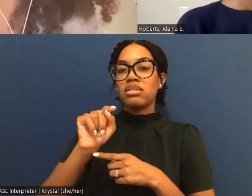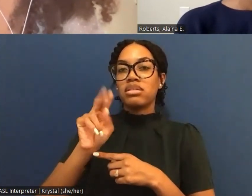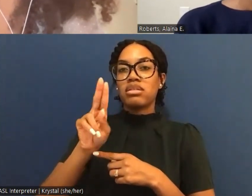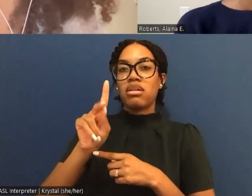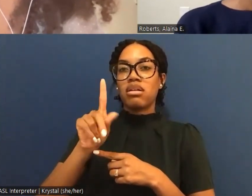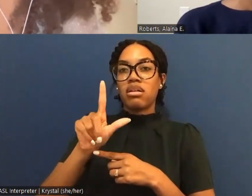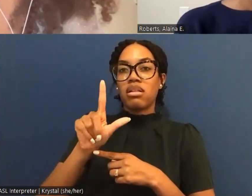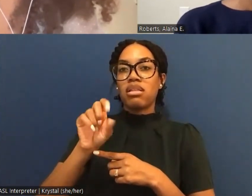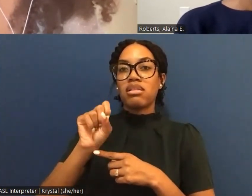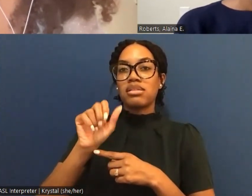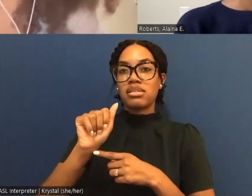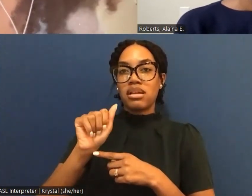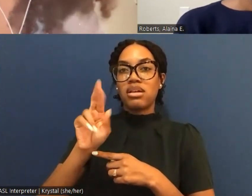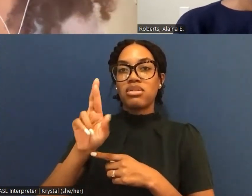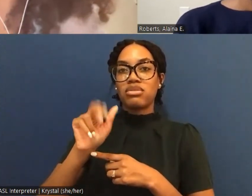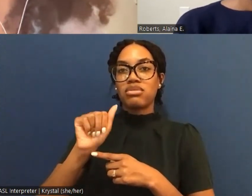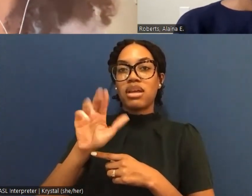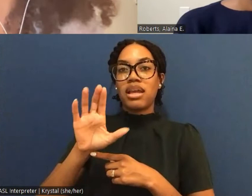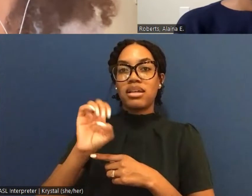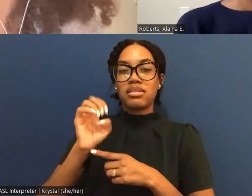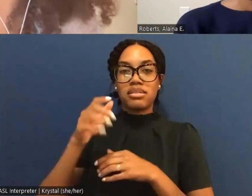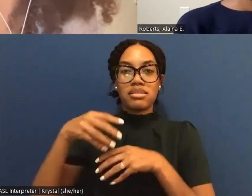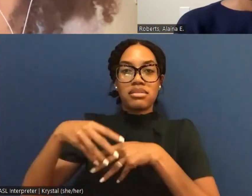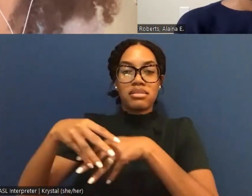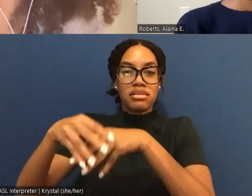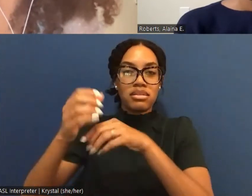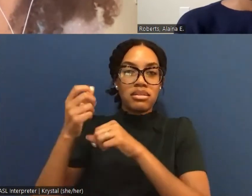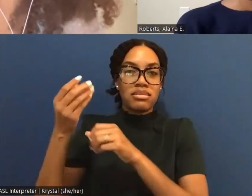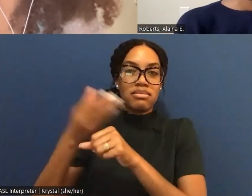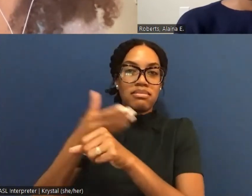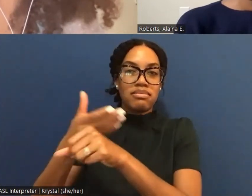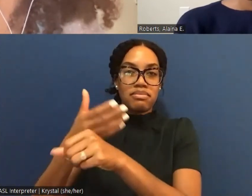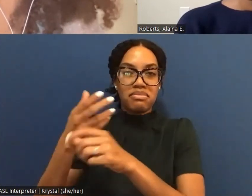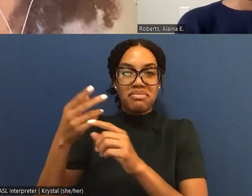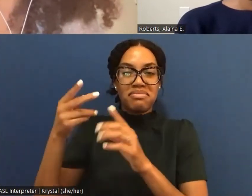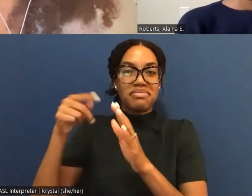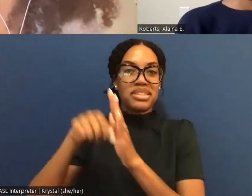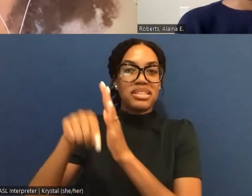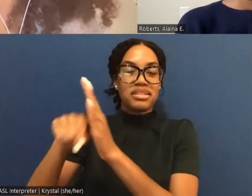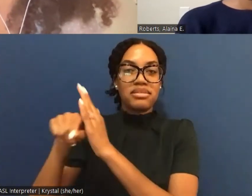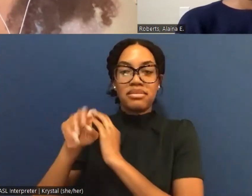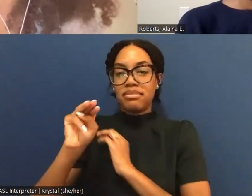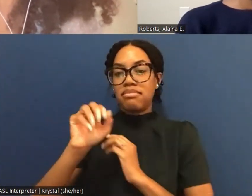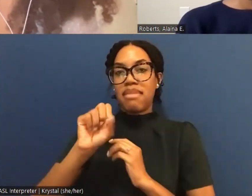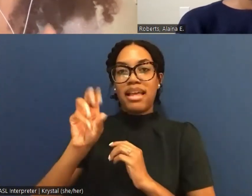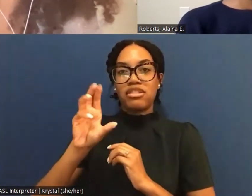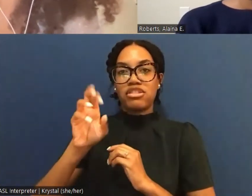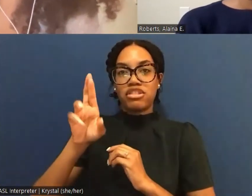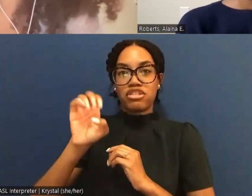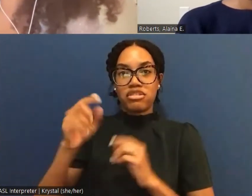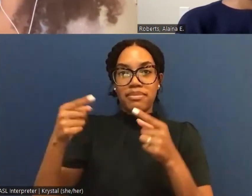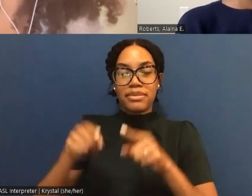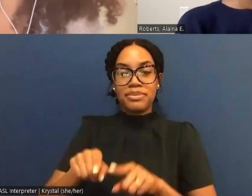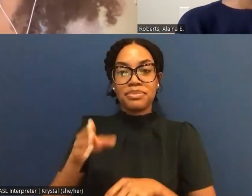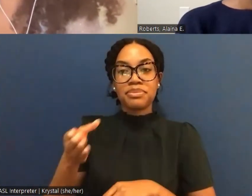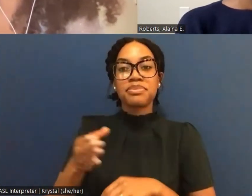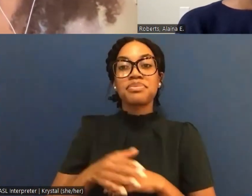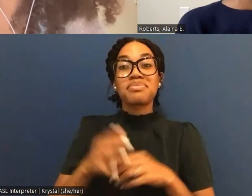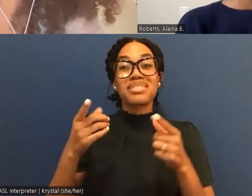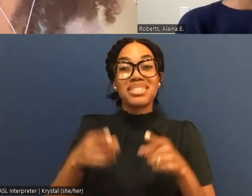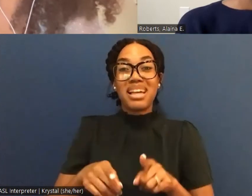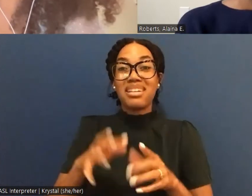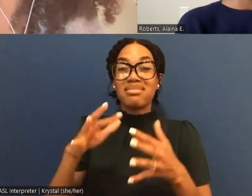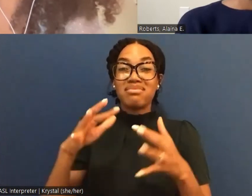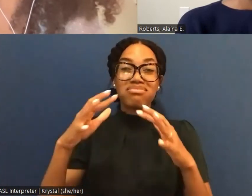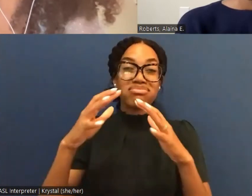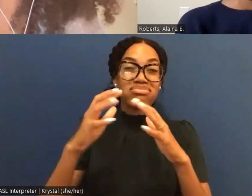violence in US history and a direct attack on Black wealth on Black Wall Street. And Oklahoma didn't incorporate the